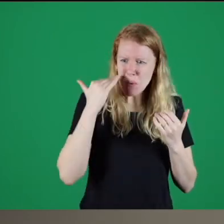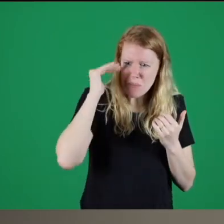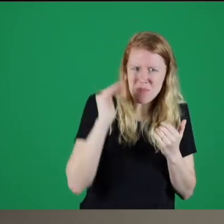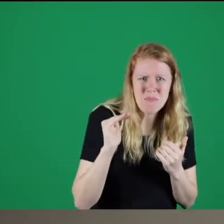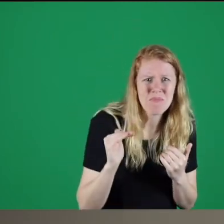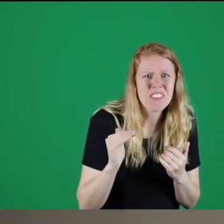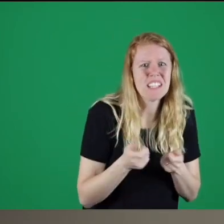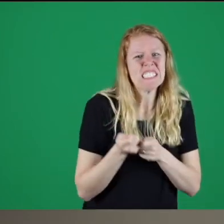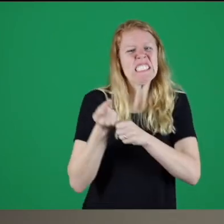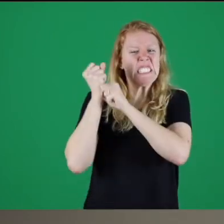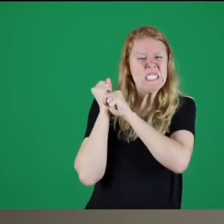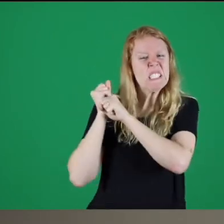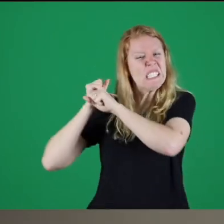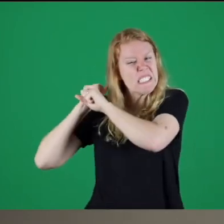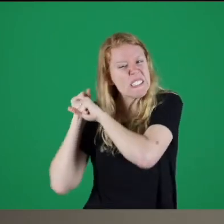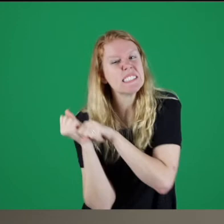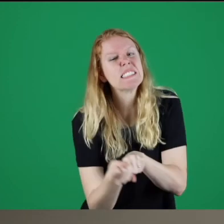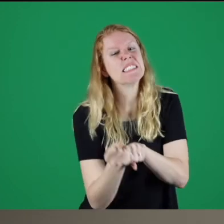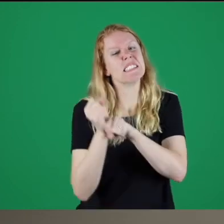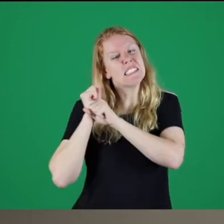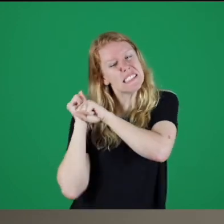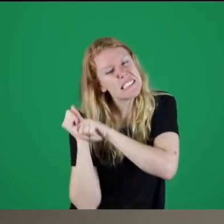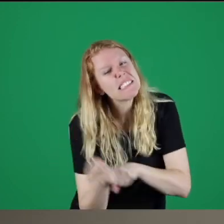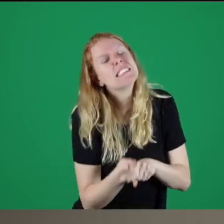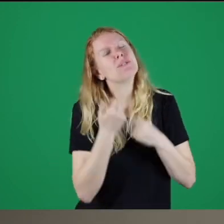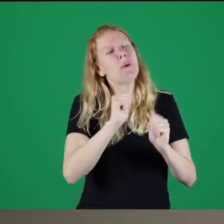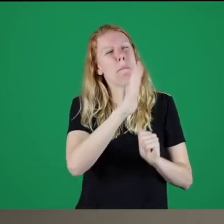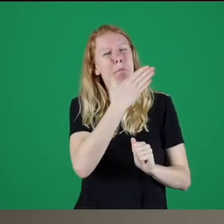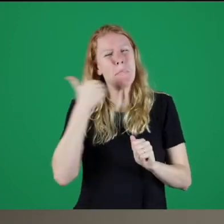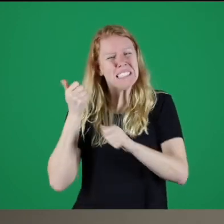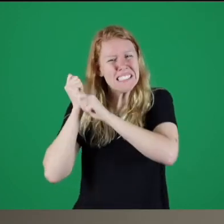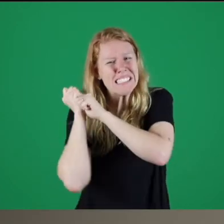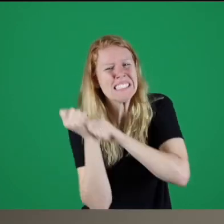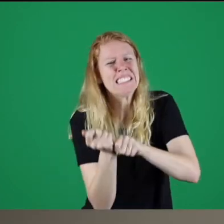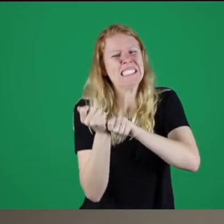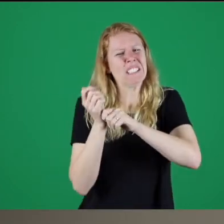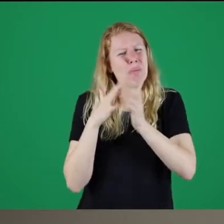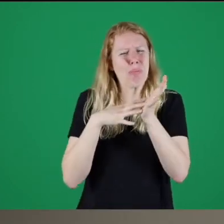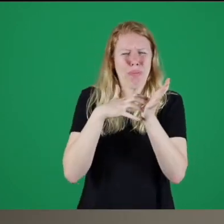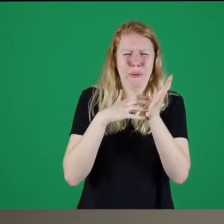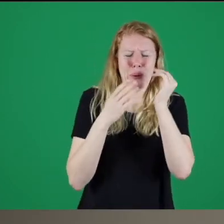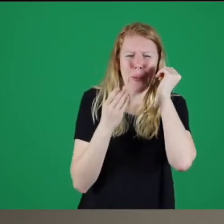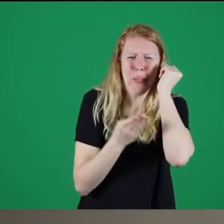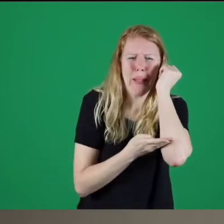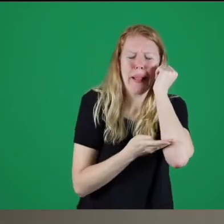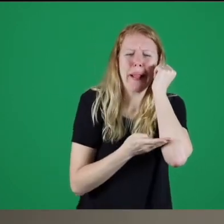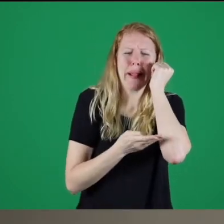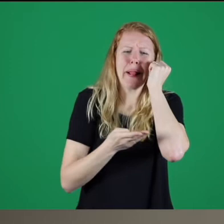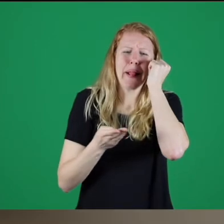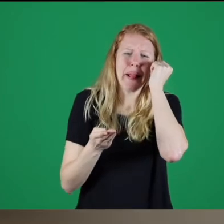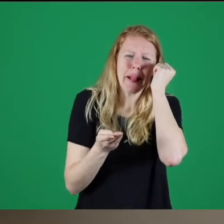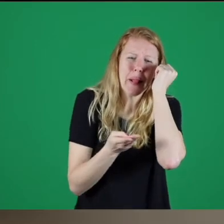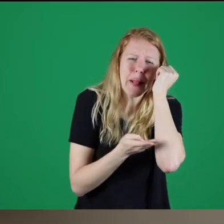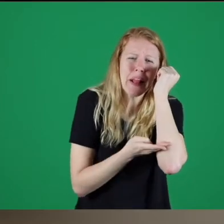ones, but they picked them up and they tried the best they could to chop into the tree, but it was kind of weak, the way they were chopping. They